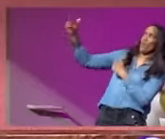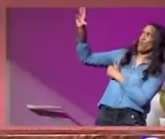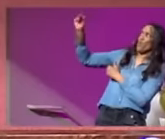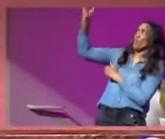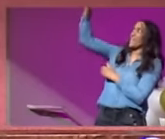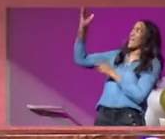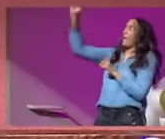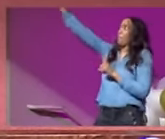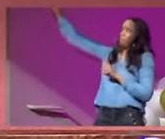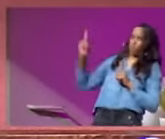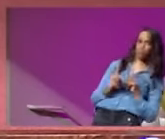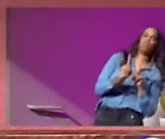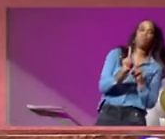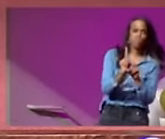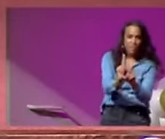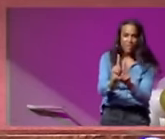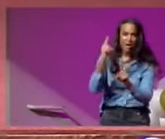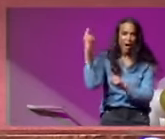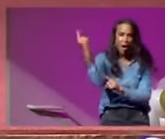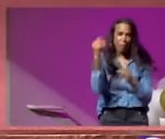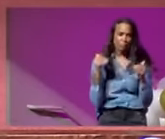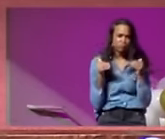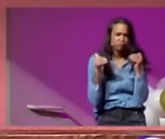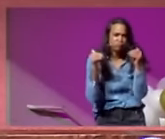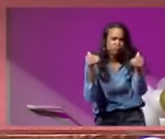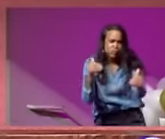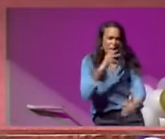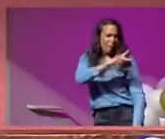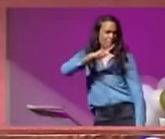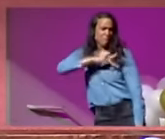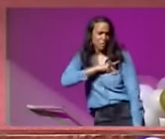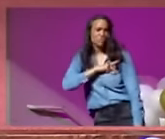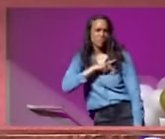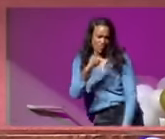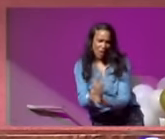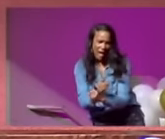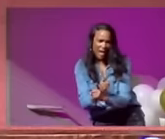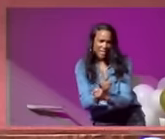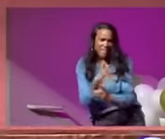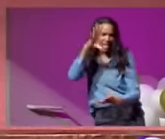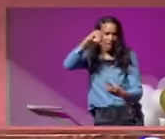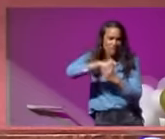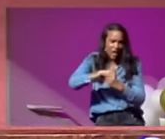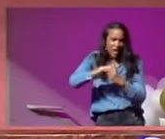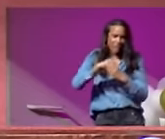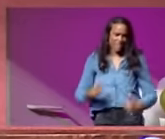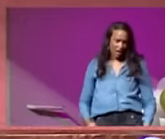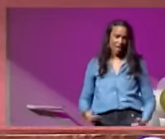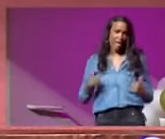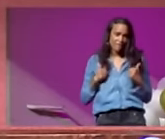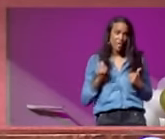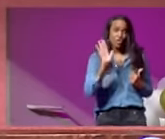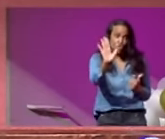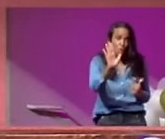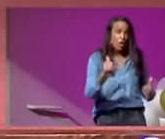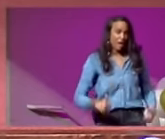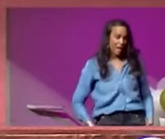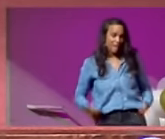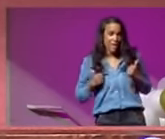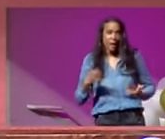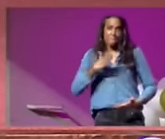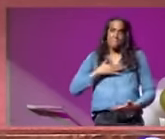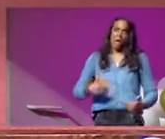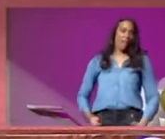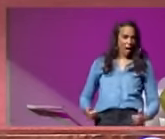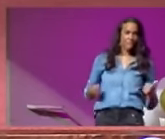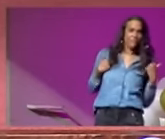but God is with us. God is personal. God is involved in your life and in my